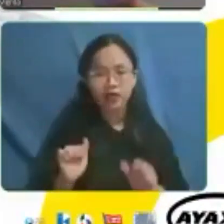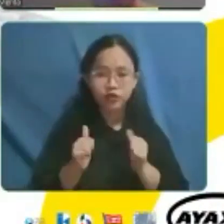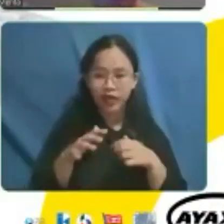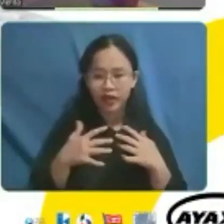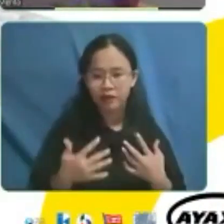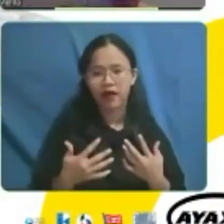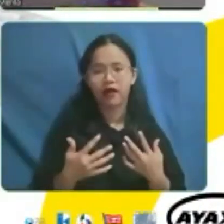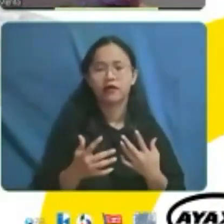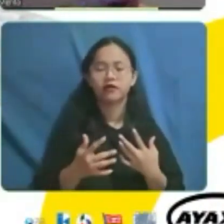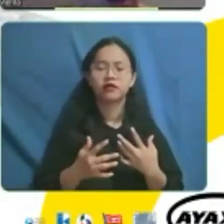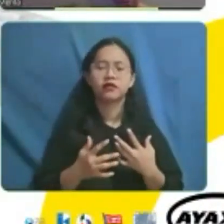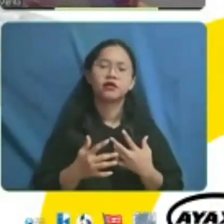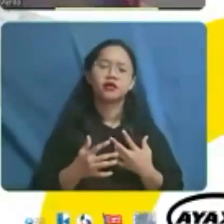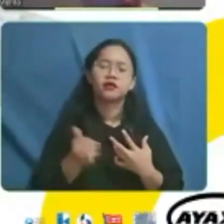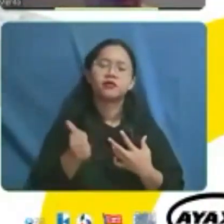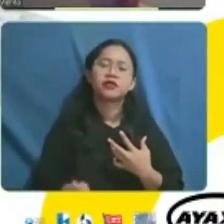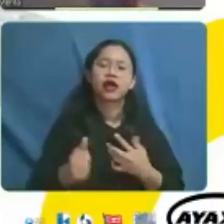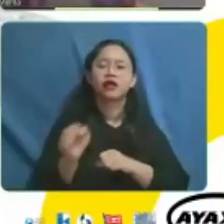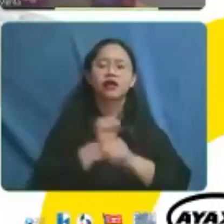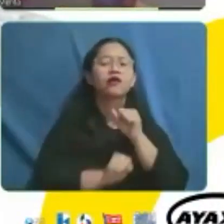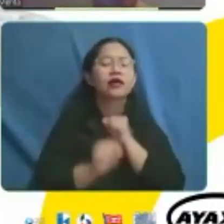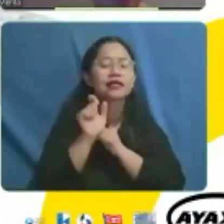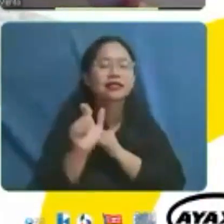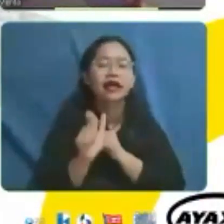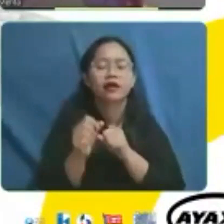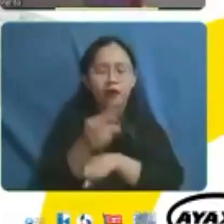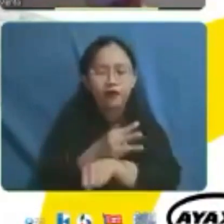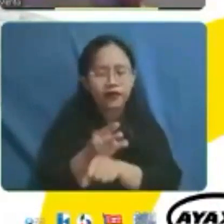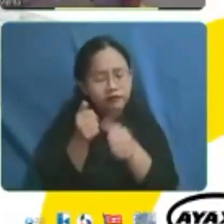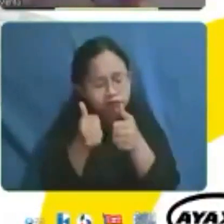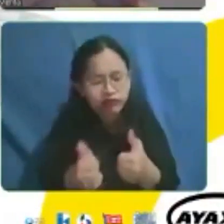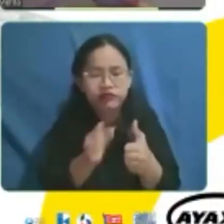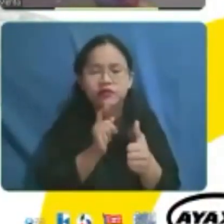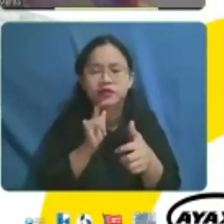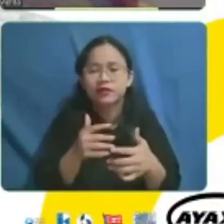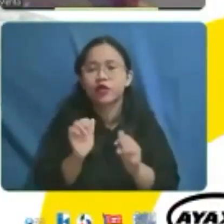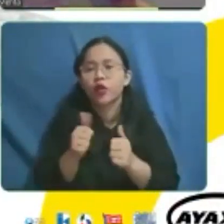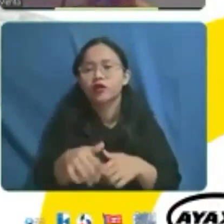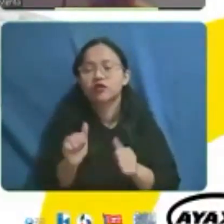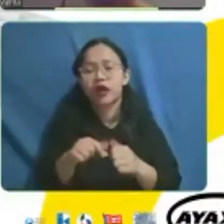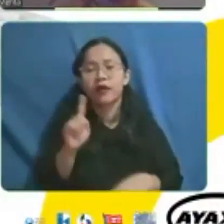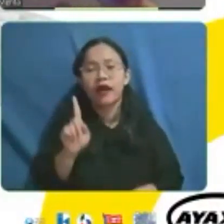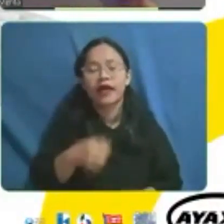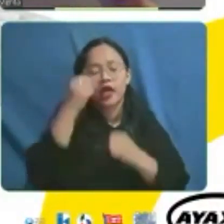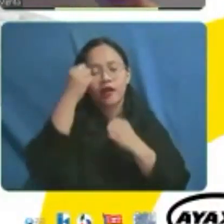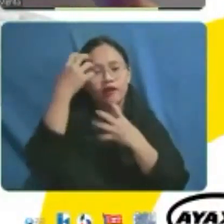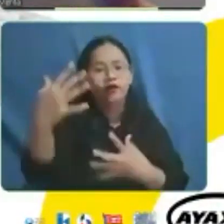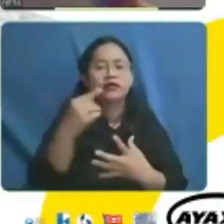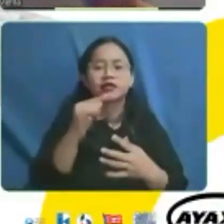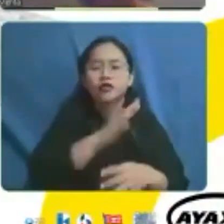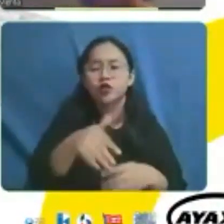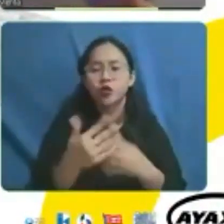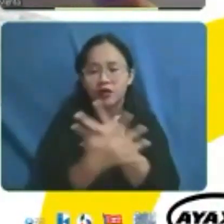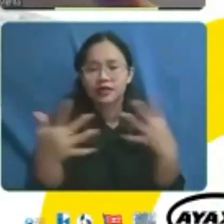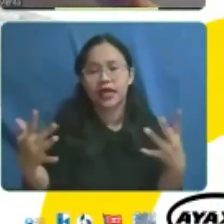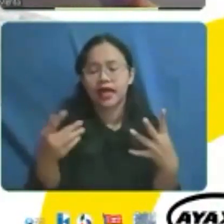of the information that we've shared on this webinar appropriately is quite technical. But if we want to think about sharing with a less